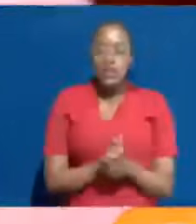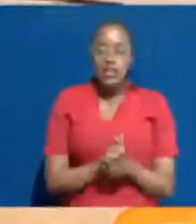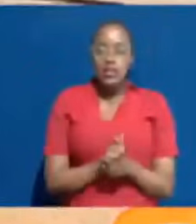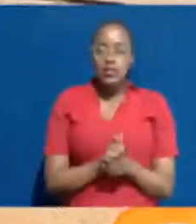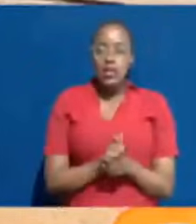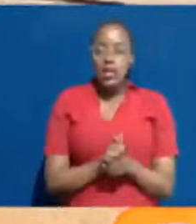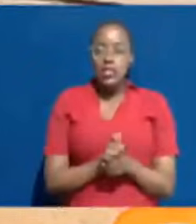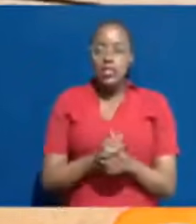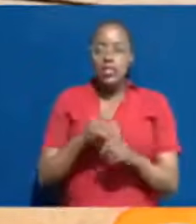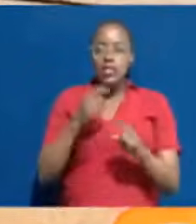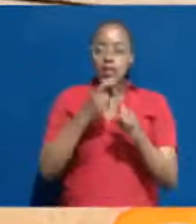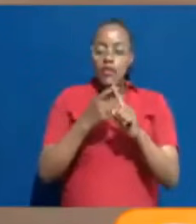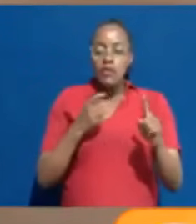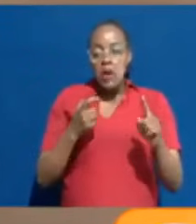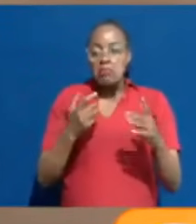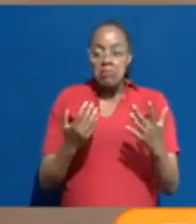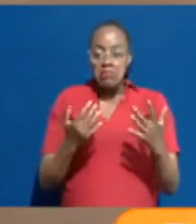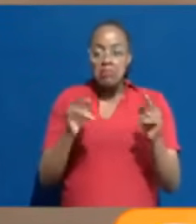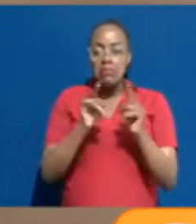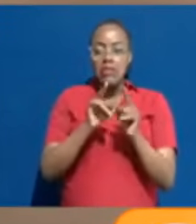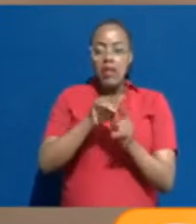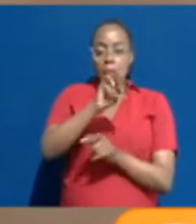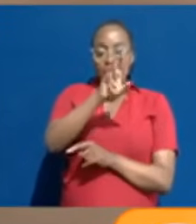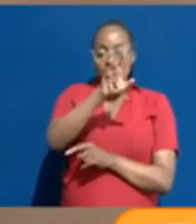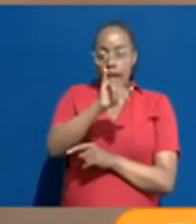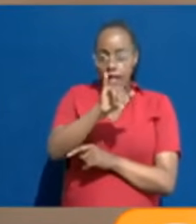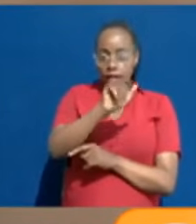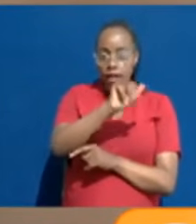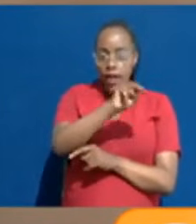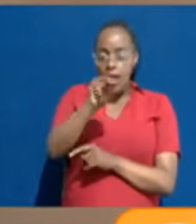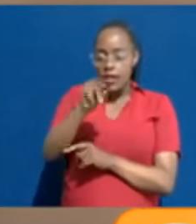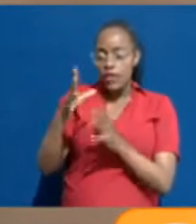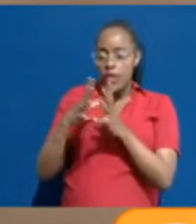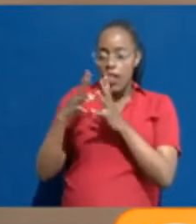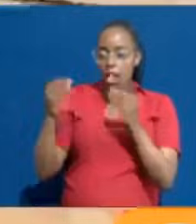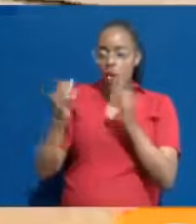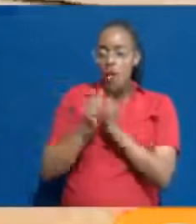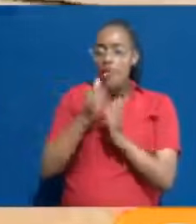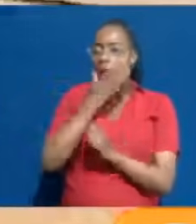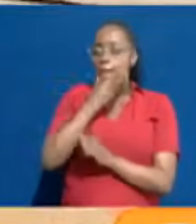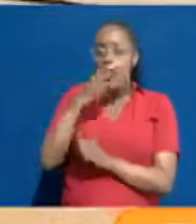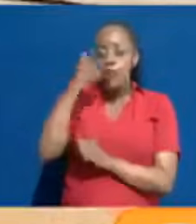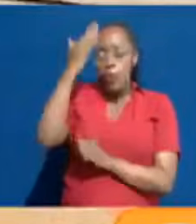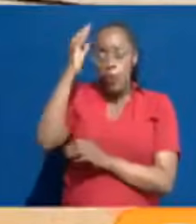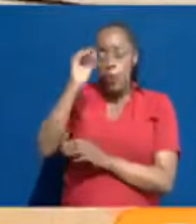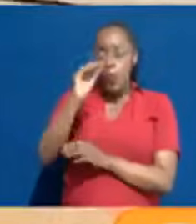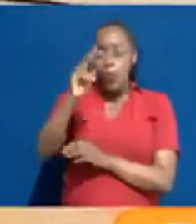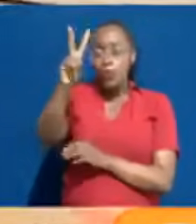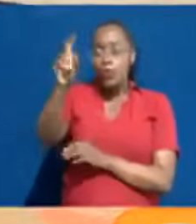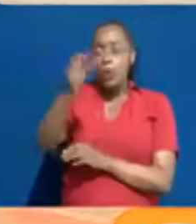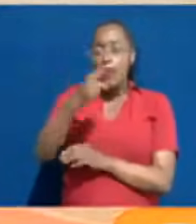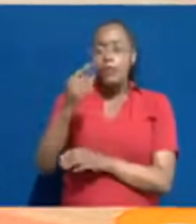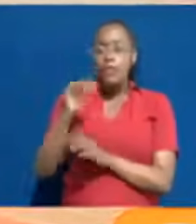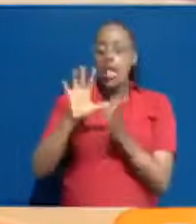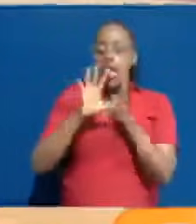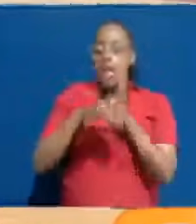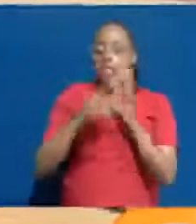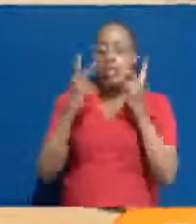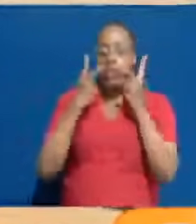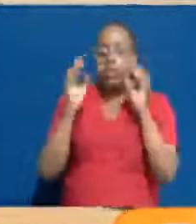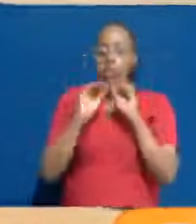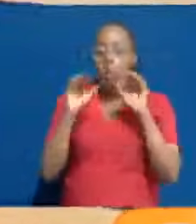It is from this door that Marian Waithera allegedly disappeared with an unknown man. 2 months later, she has not been seen